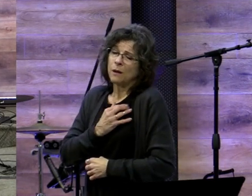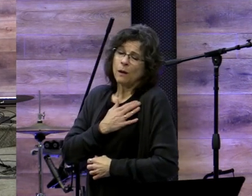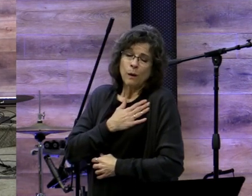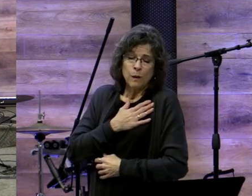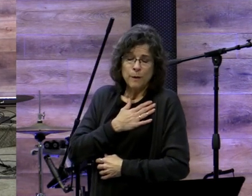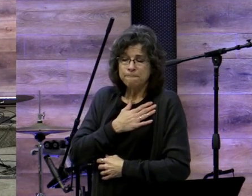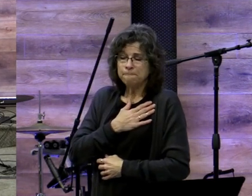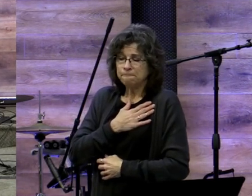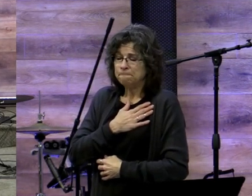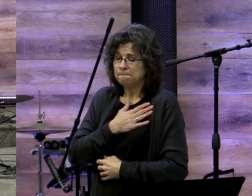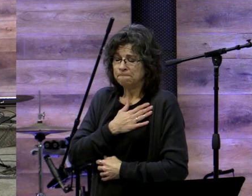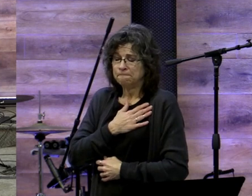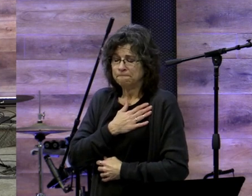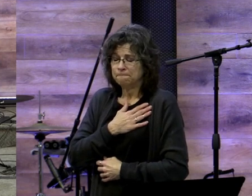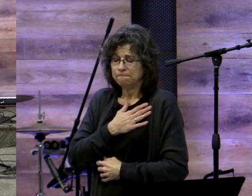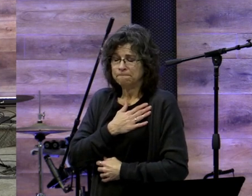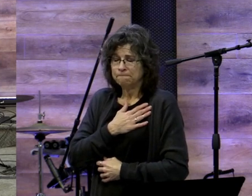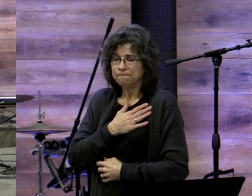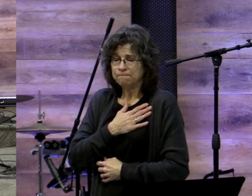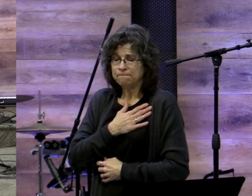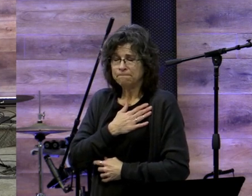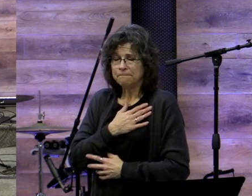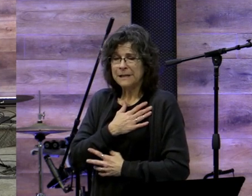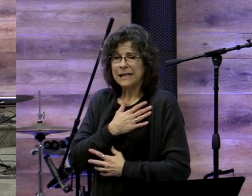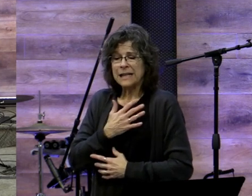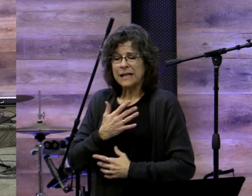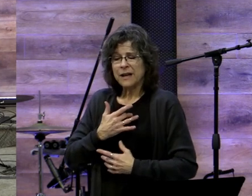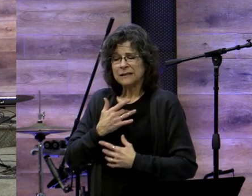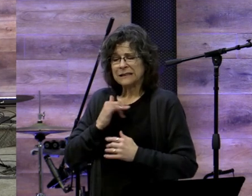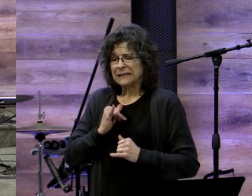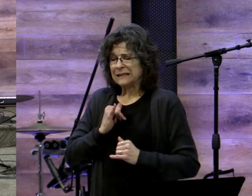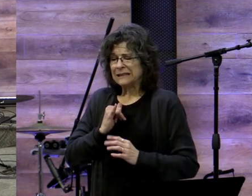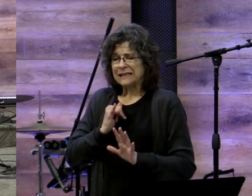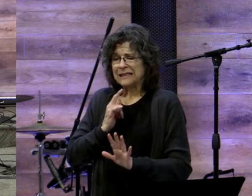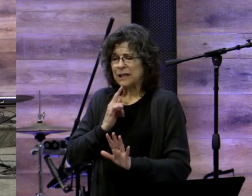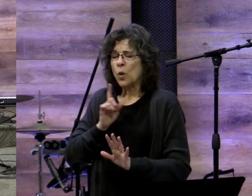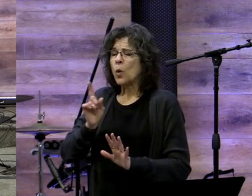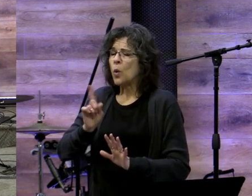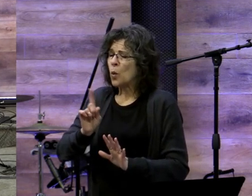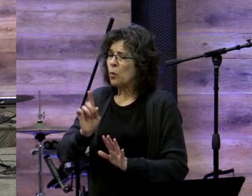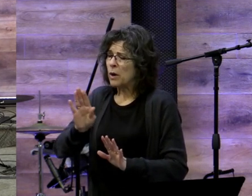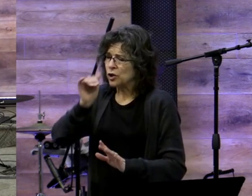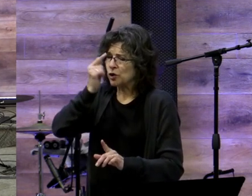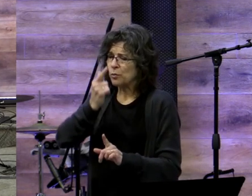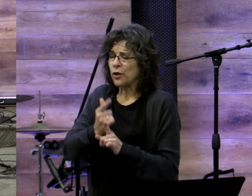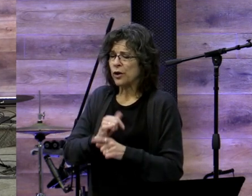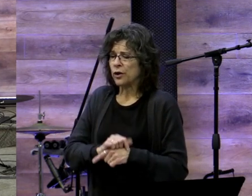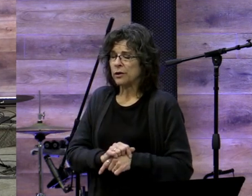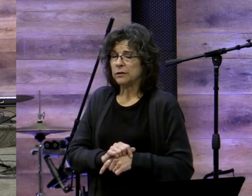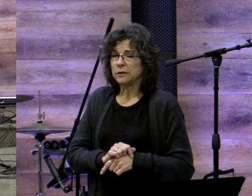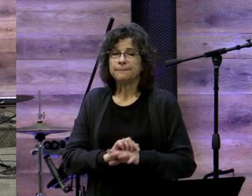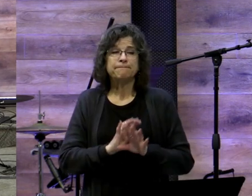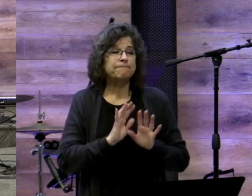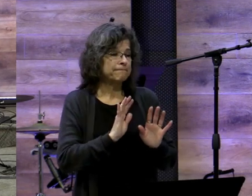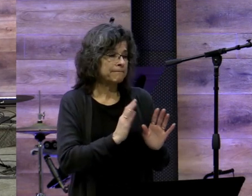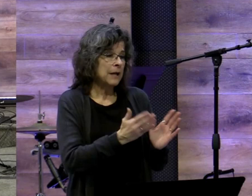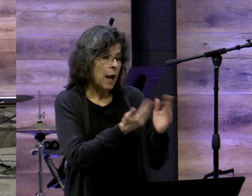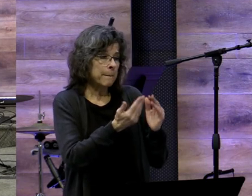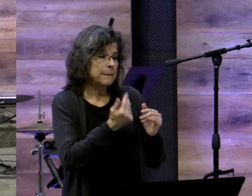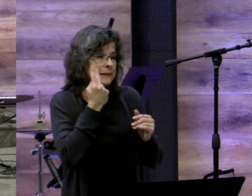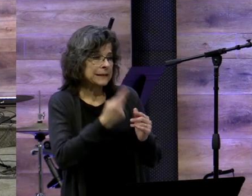spirit and greatly troubled. And he said, where have you laid him? They said to him, Lord, come and